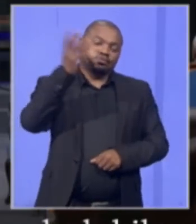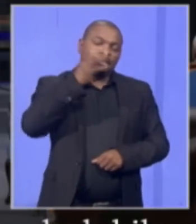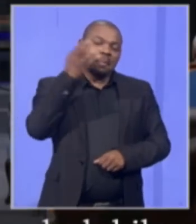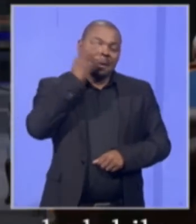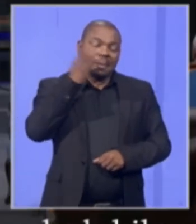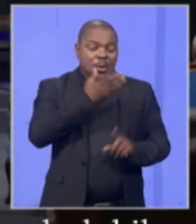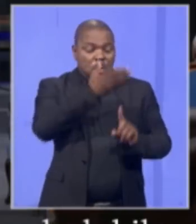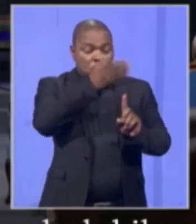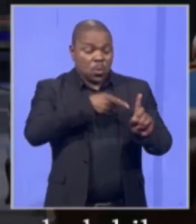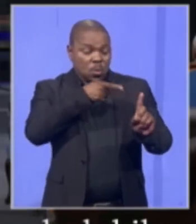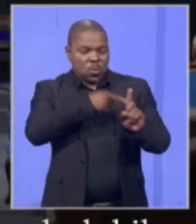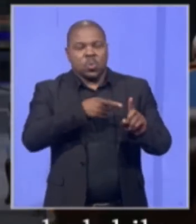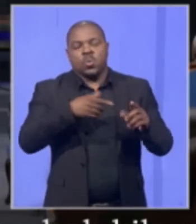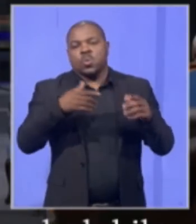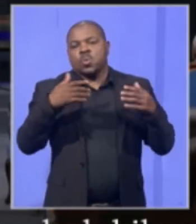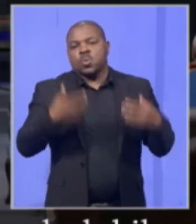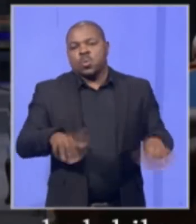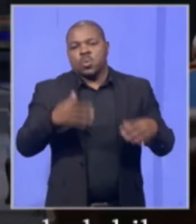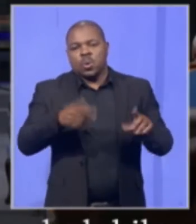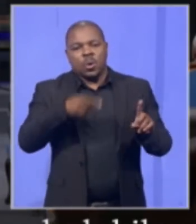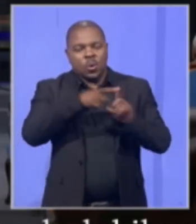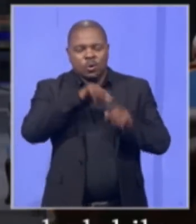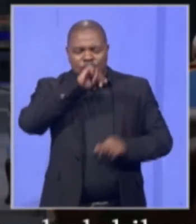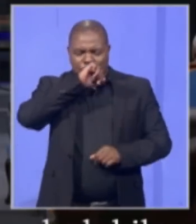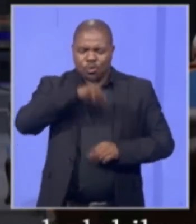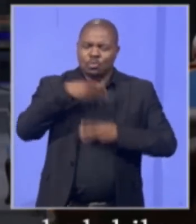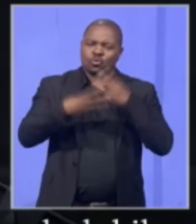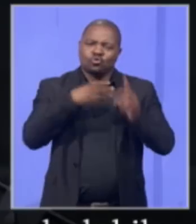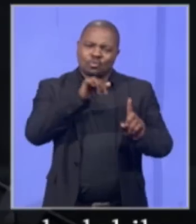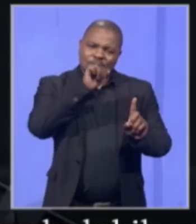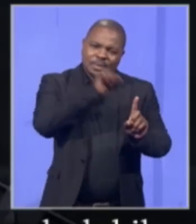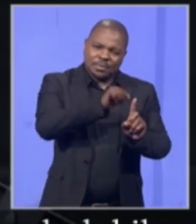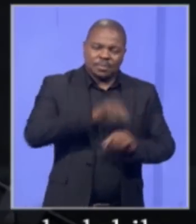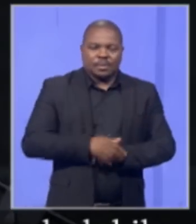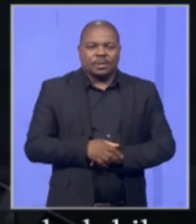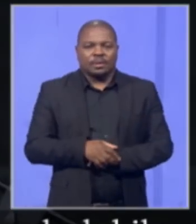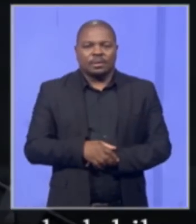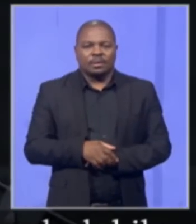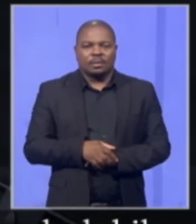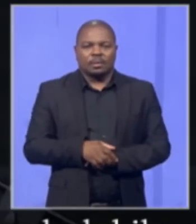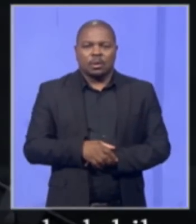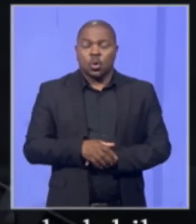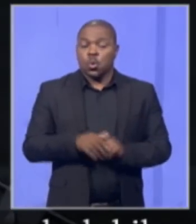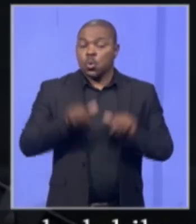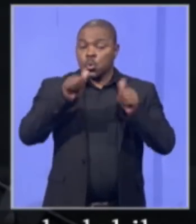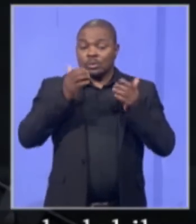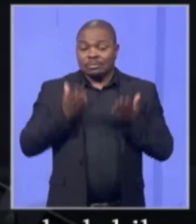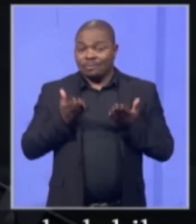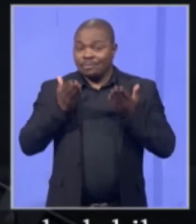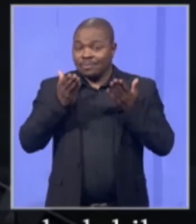hlalositse Peter Strydom jwalo ka motho ya neng a rata mosebetsi wa hae. And therefore to be a good servant